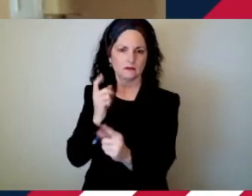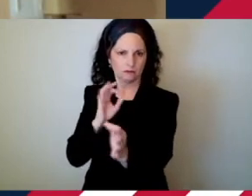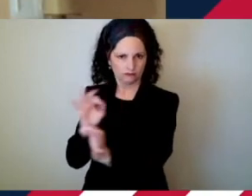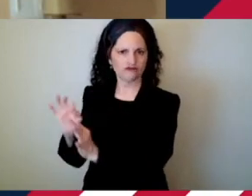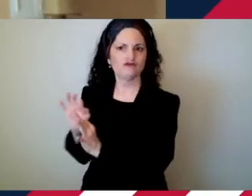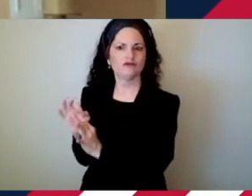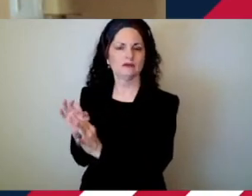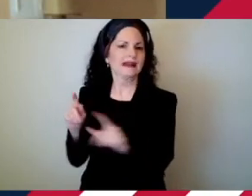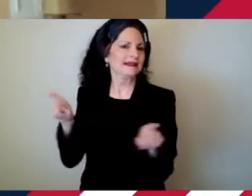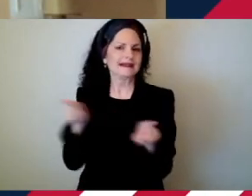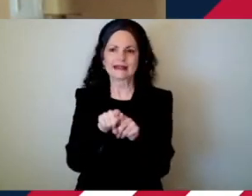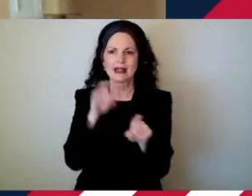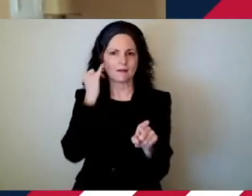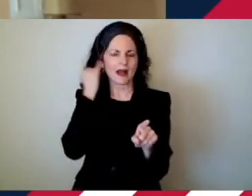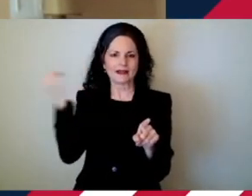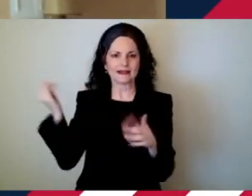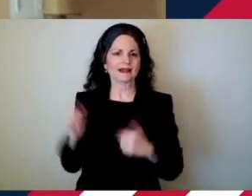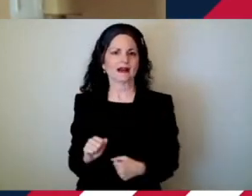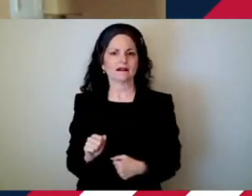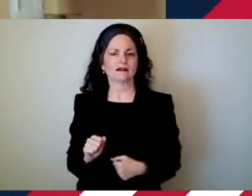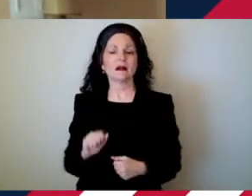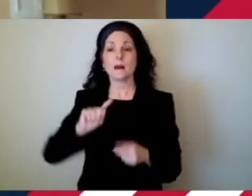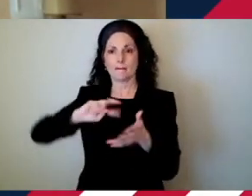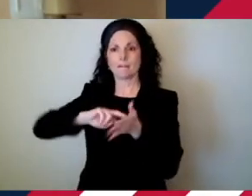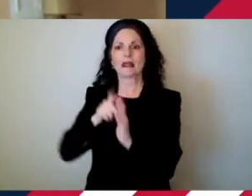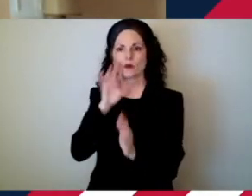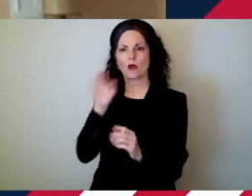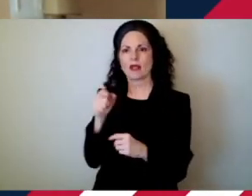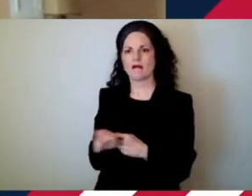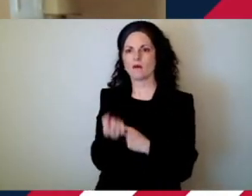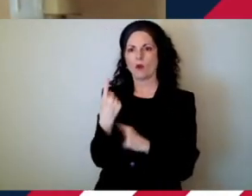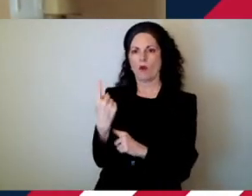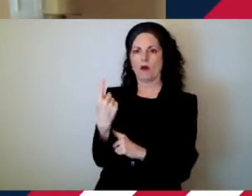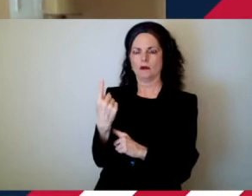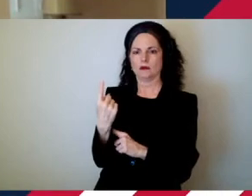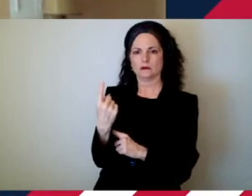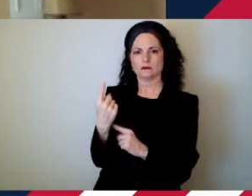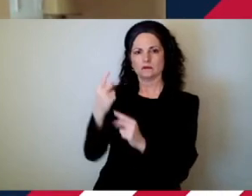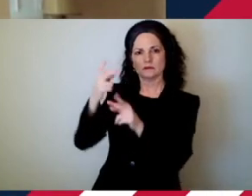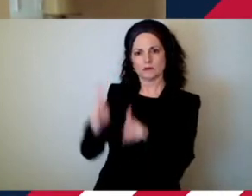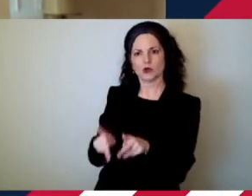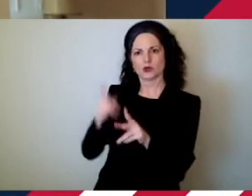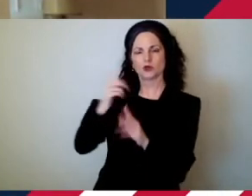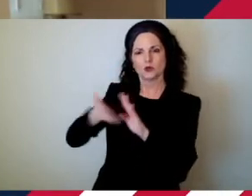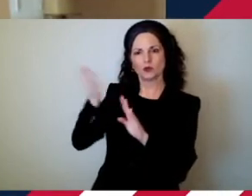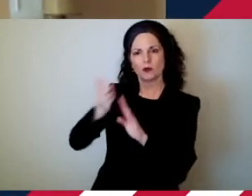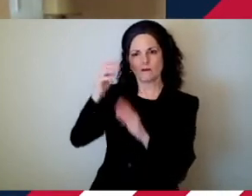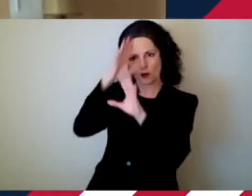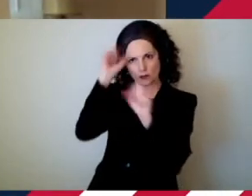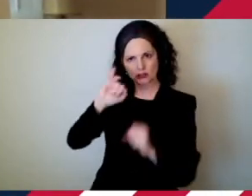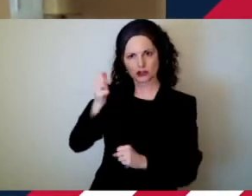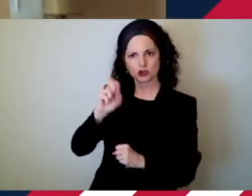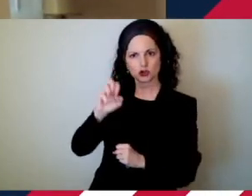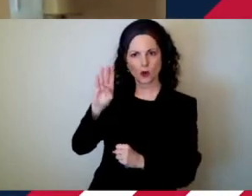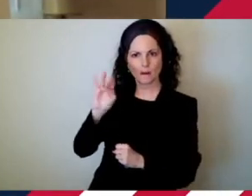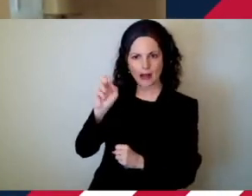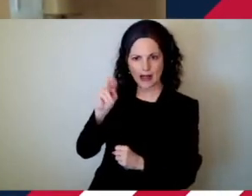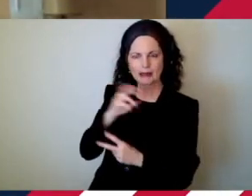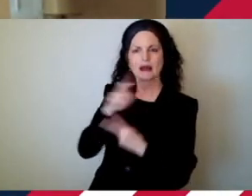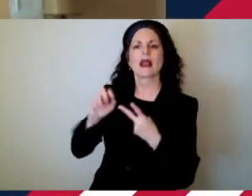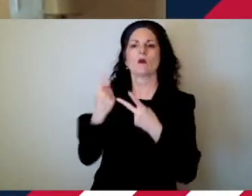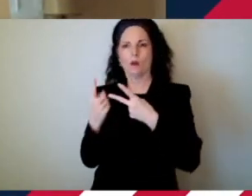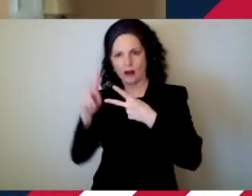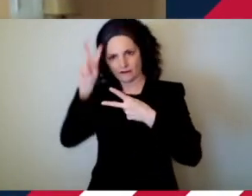the only nominee. The 4 days in Milwaukee programming from the hall and remote sites throughout the